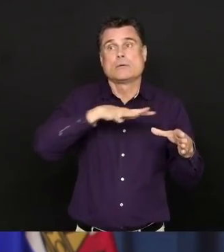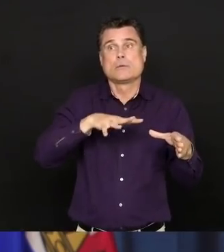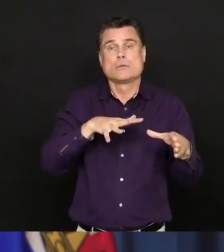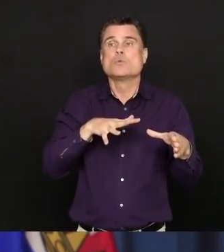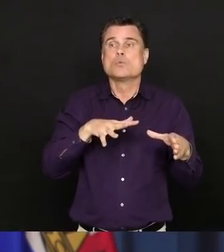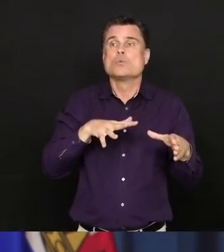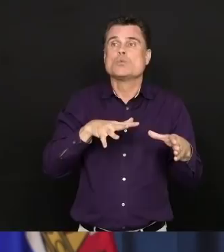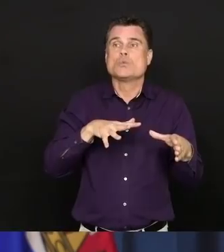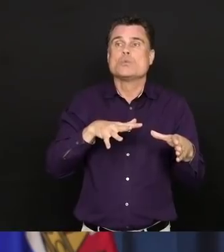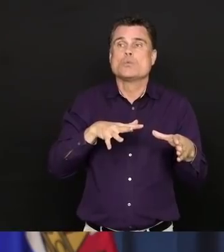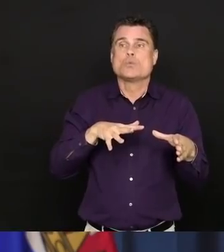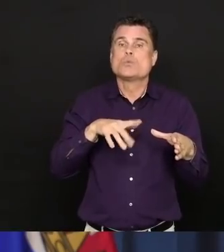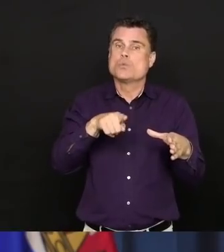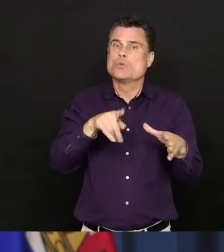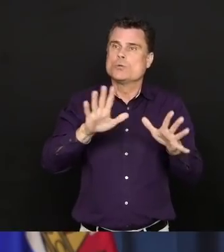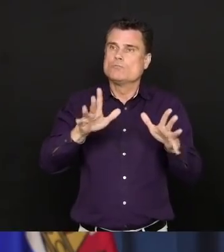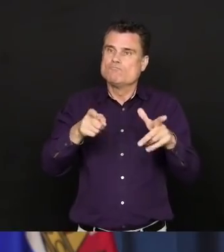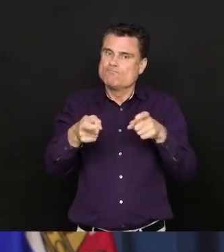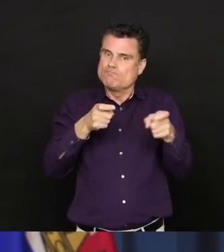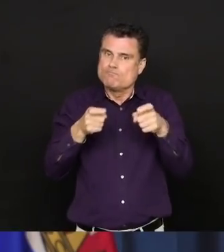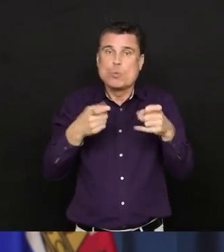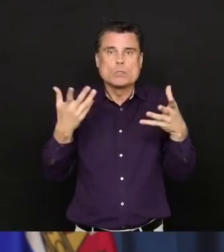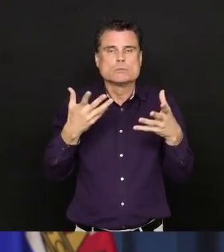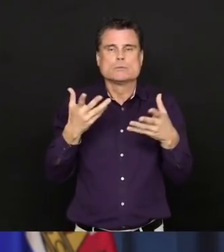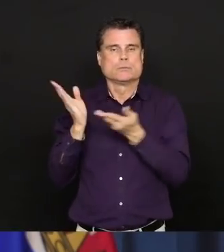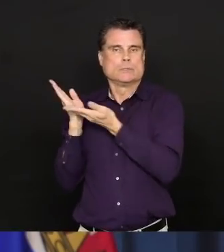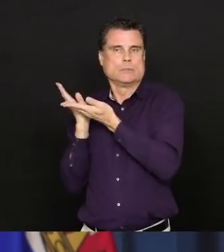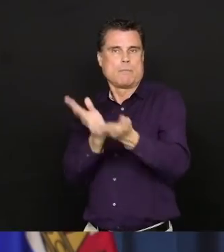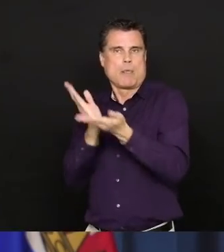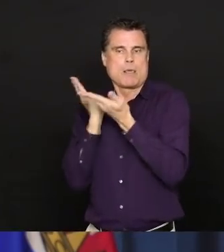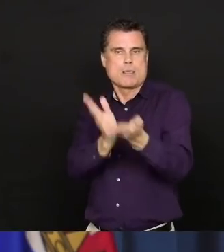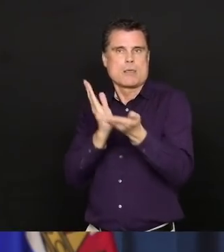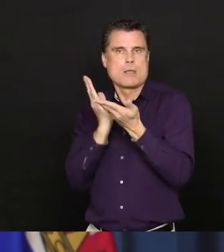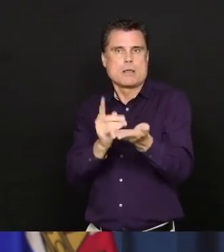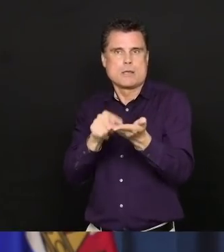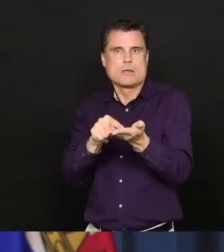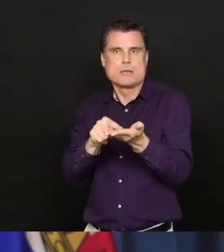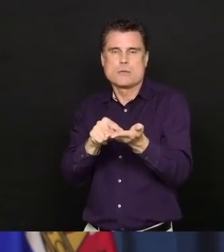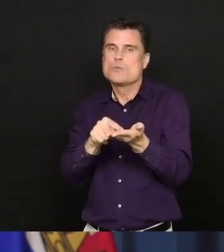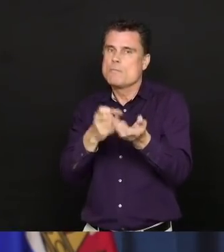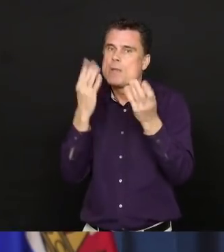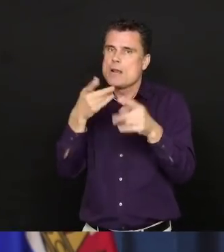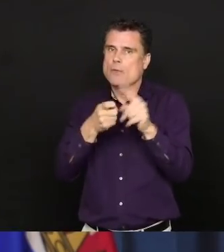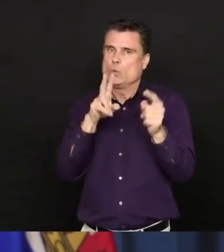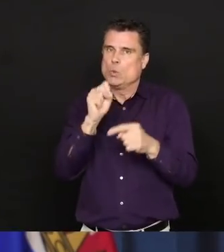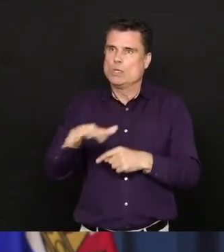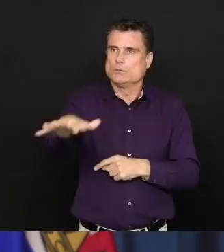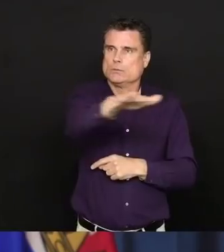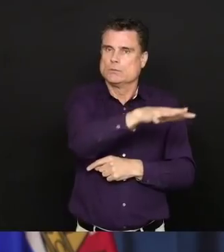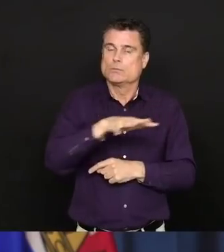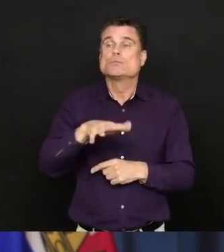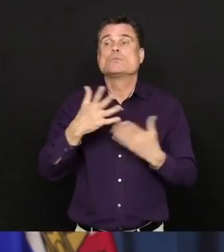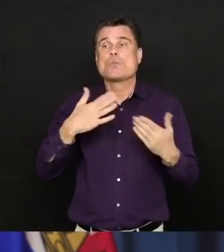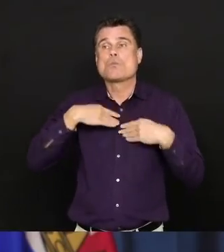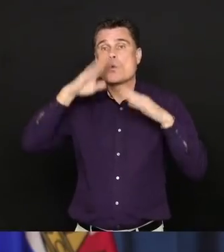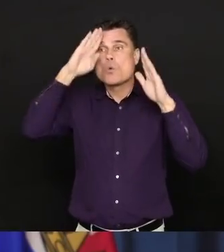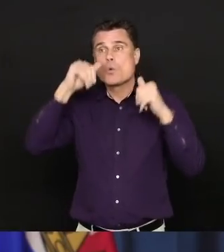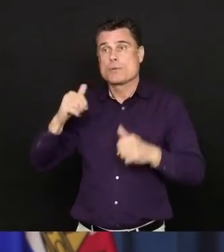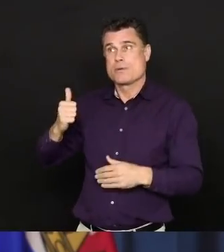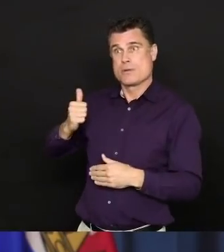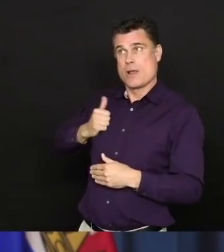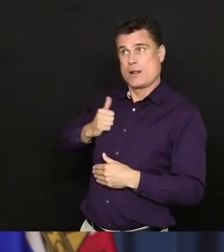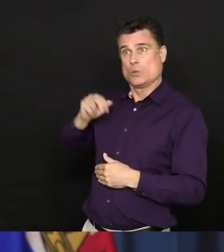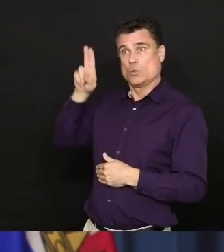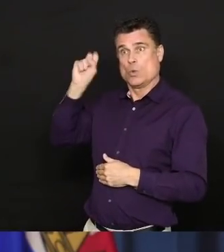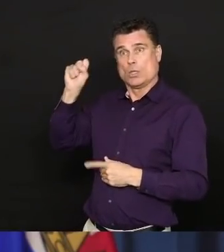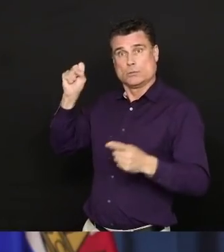extraordinary situation right now, but having significant control itself over the supply chain. That said, I